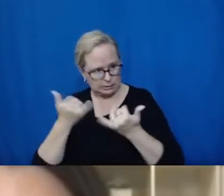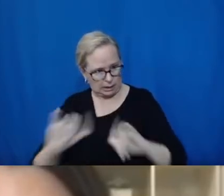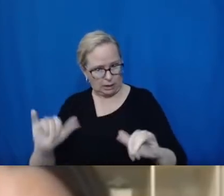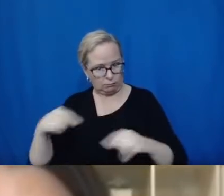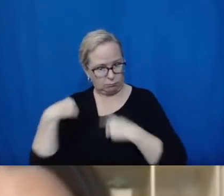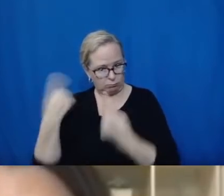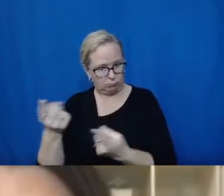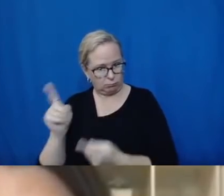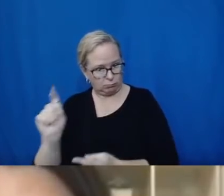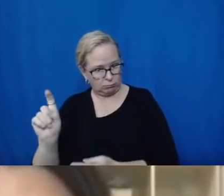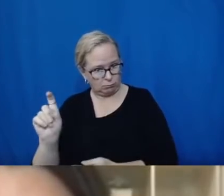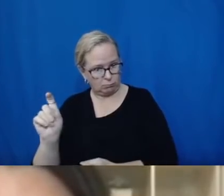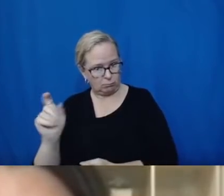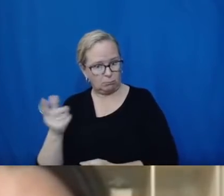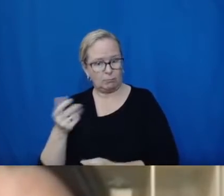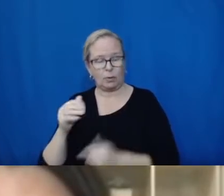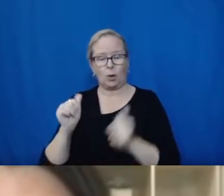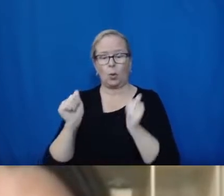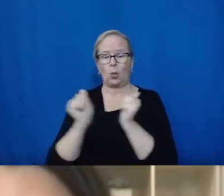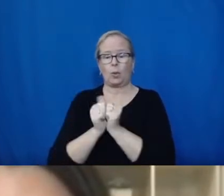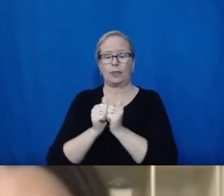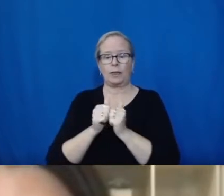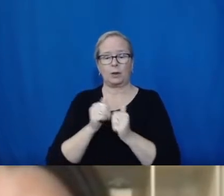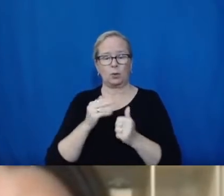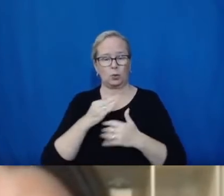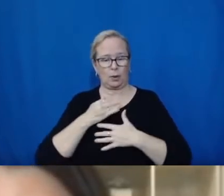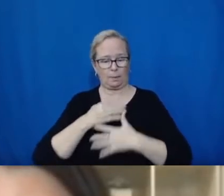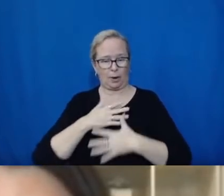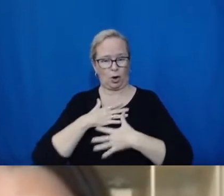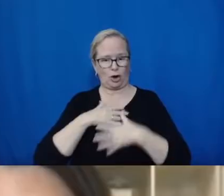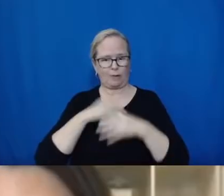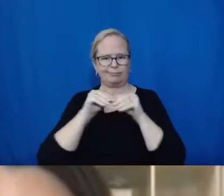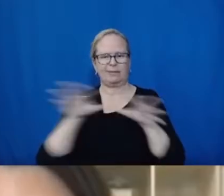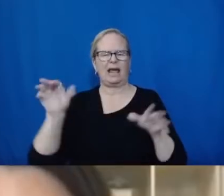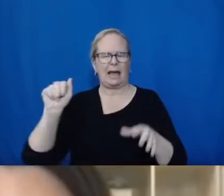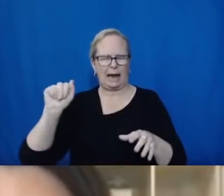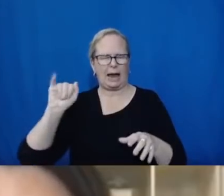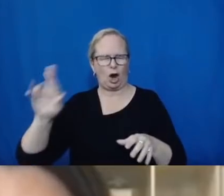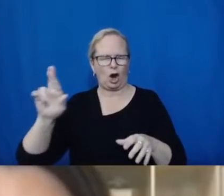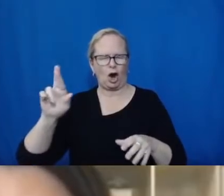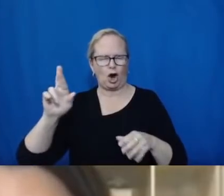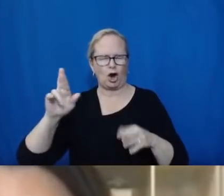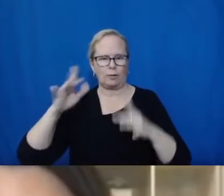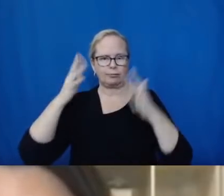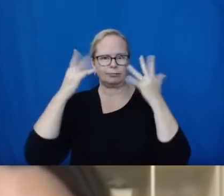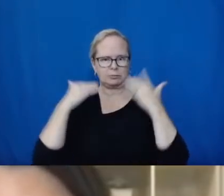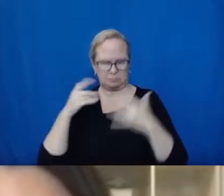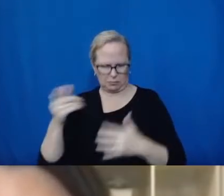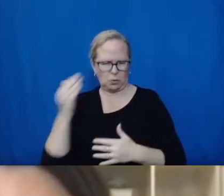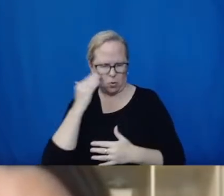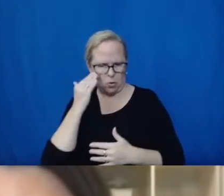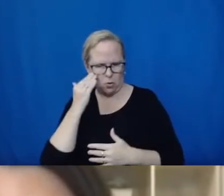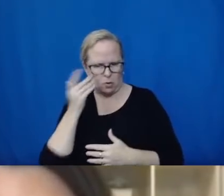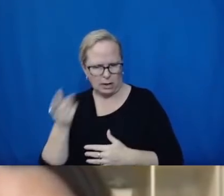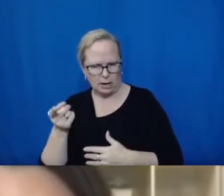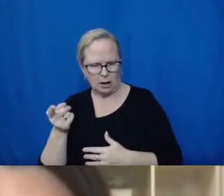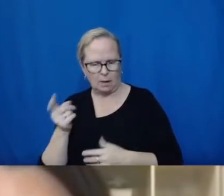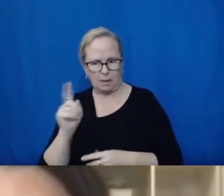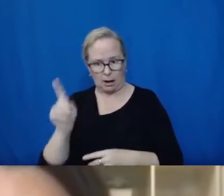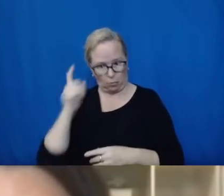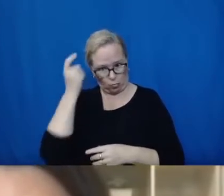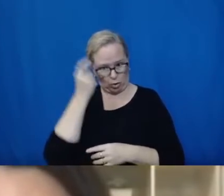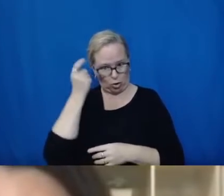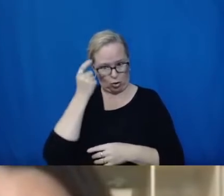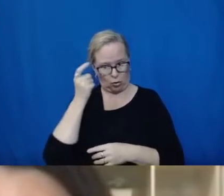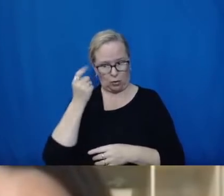the respiratory outbreaks that you've been notified of. But do you guys, are you anticipating being